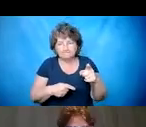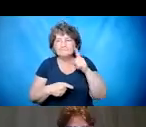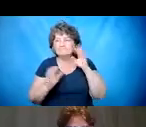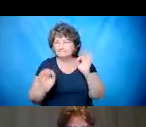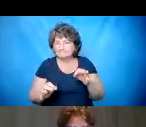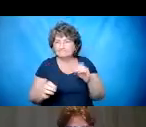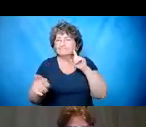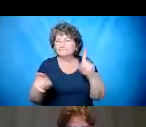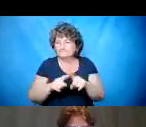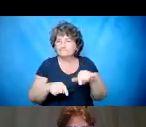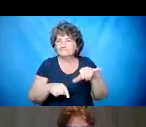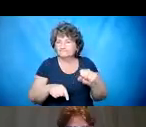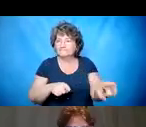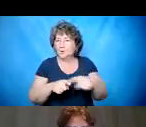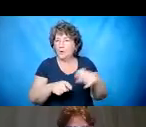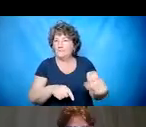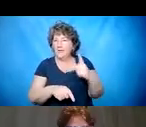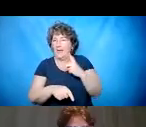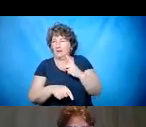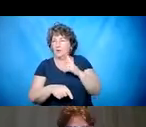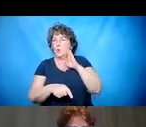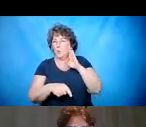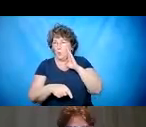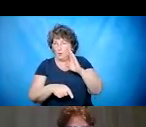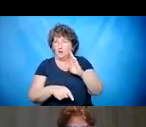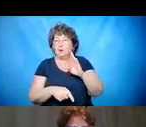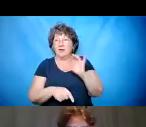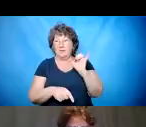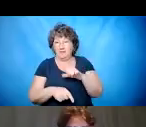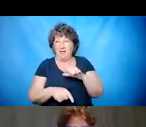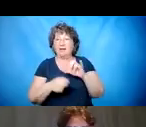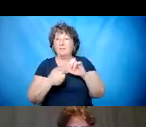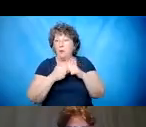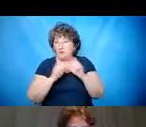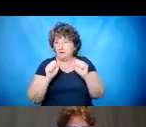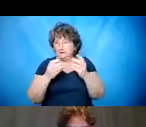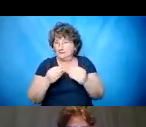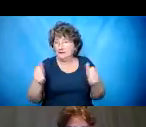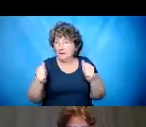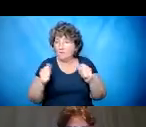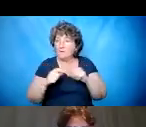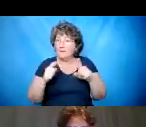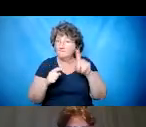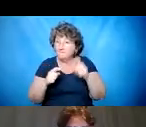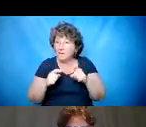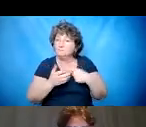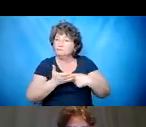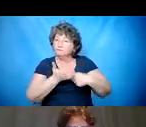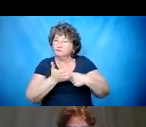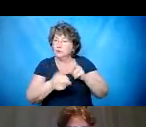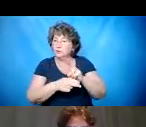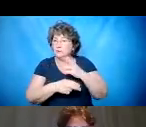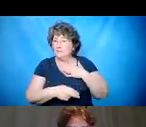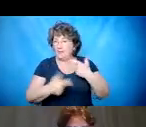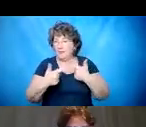call to deal with the subject in my language, and in that way to resolve my